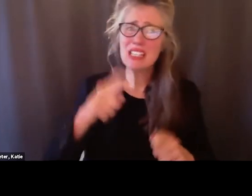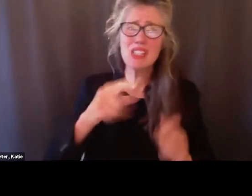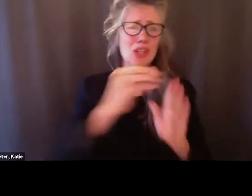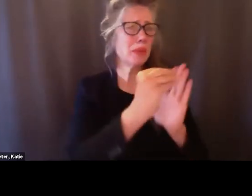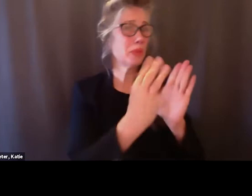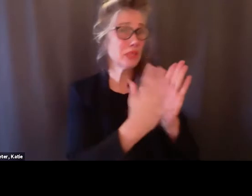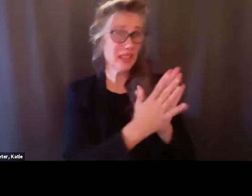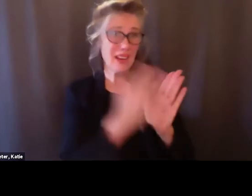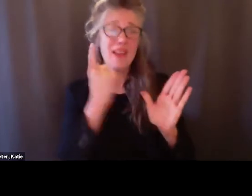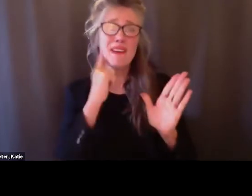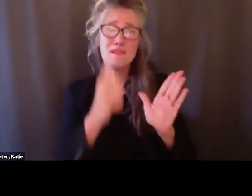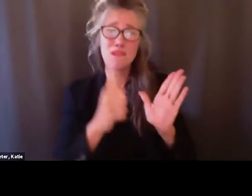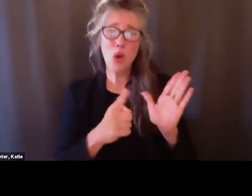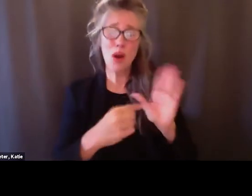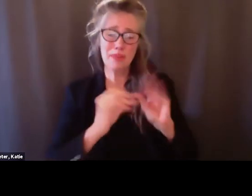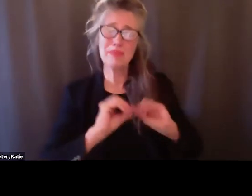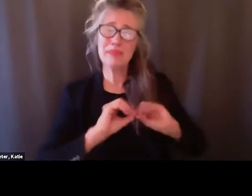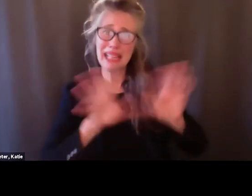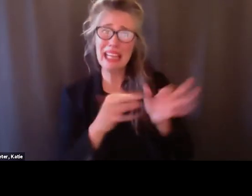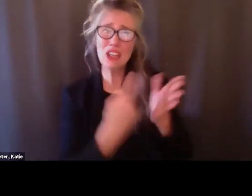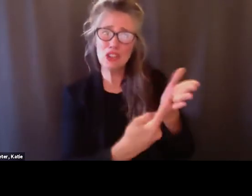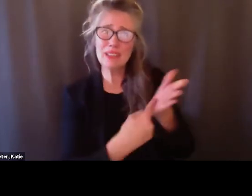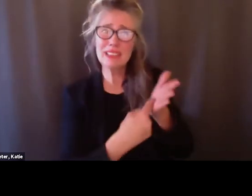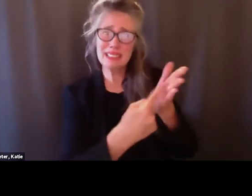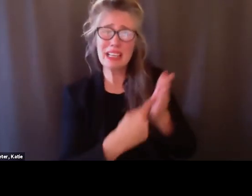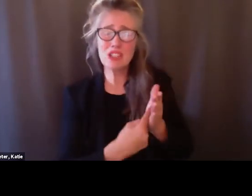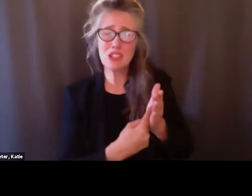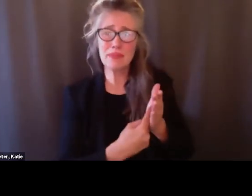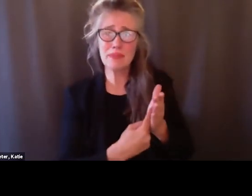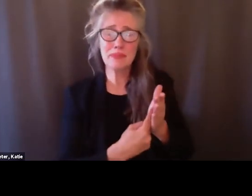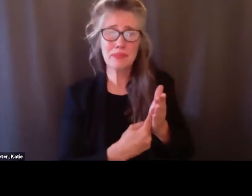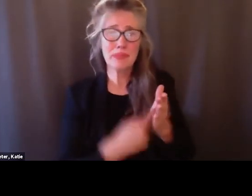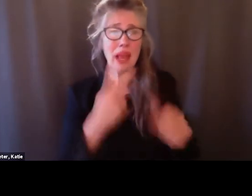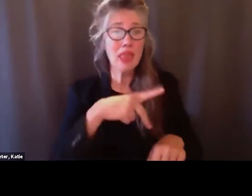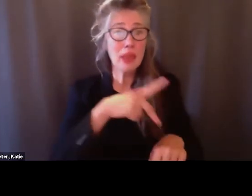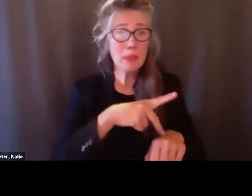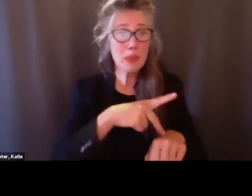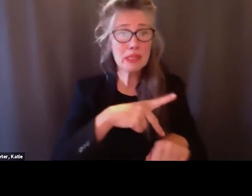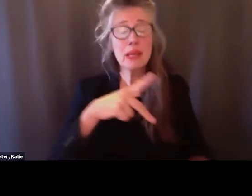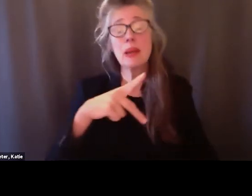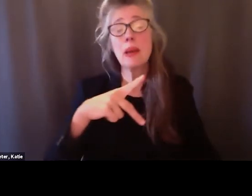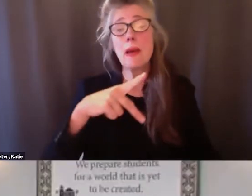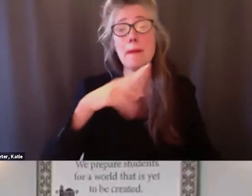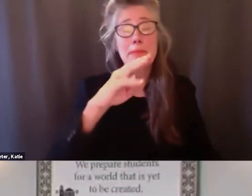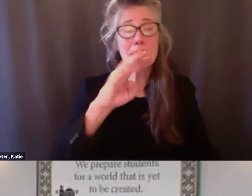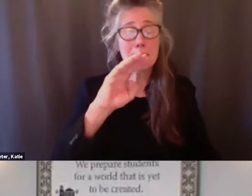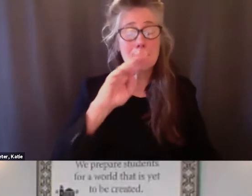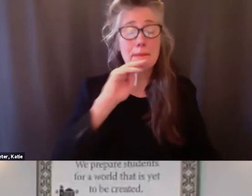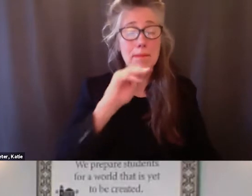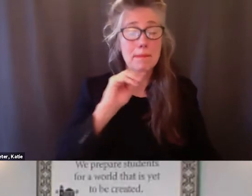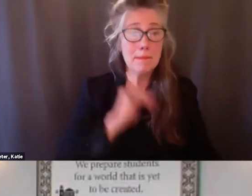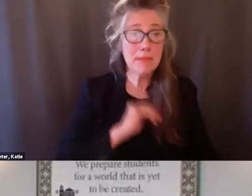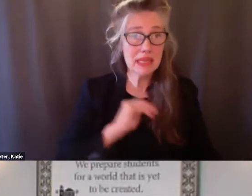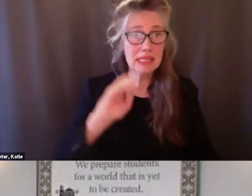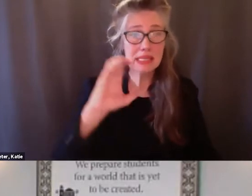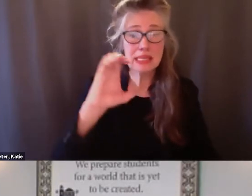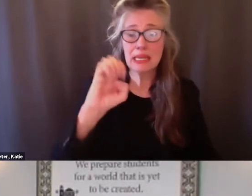for transparency and discussion. Allow the principal, Ms. Elena Garcia